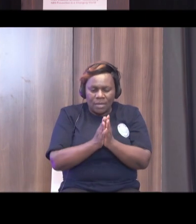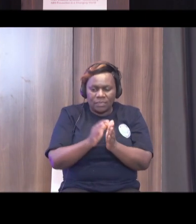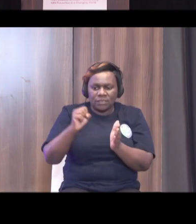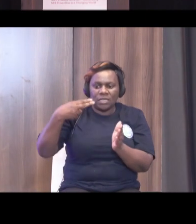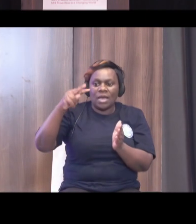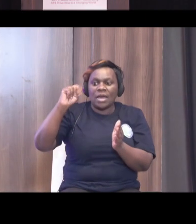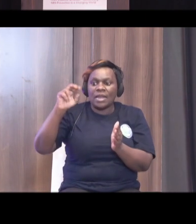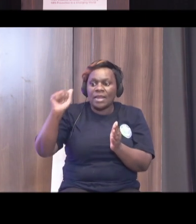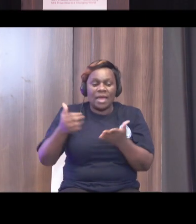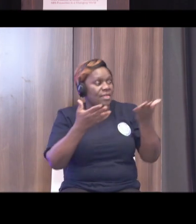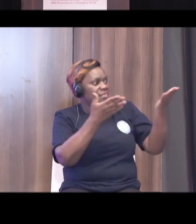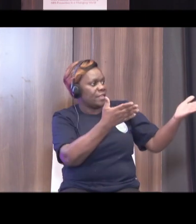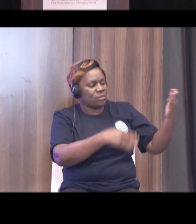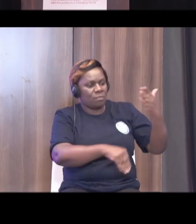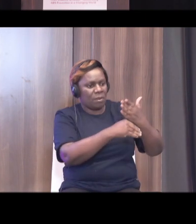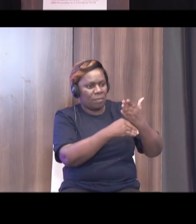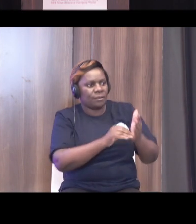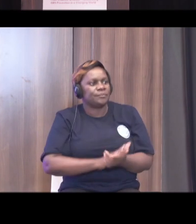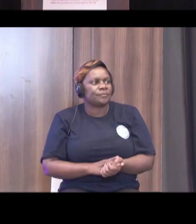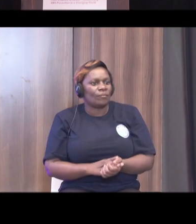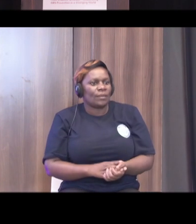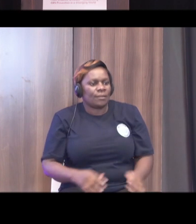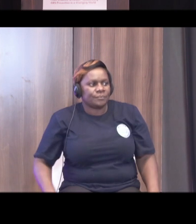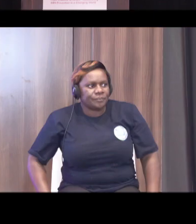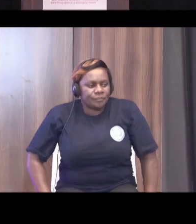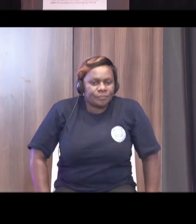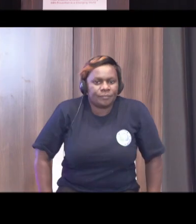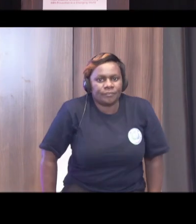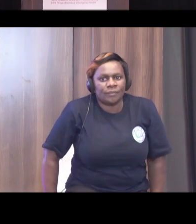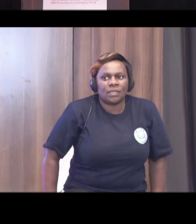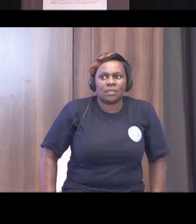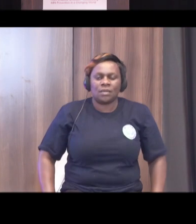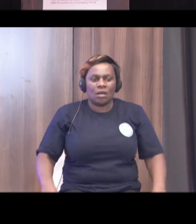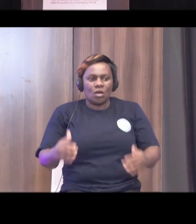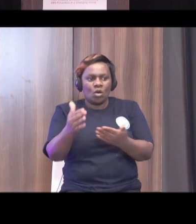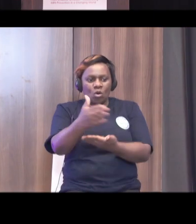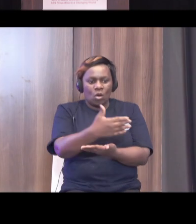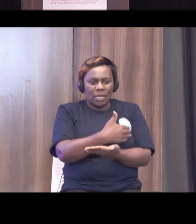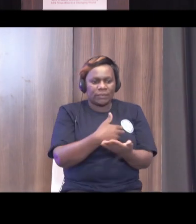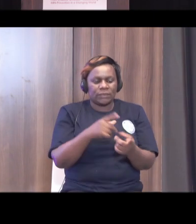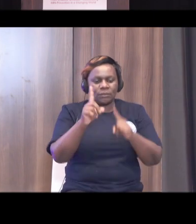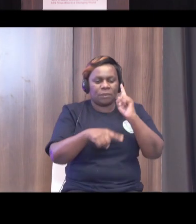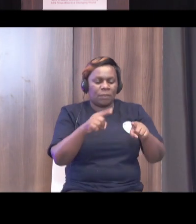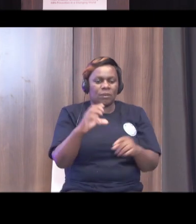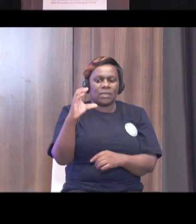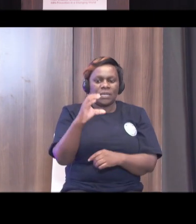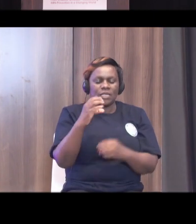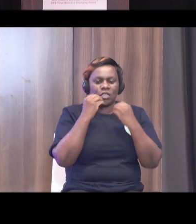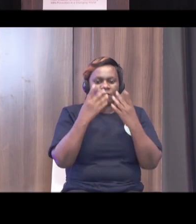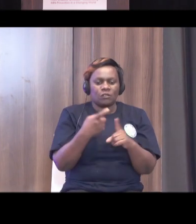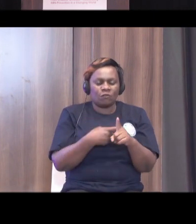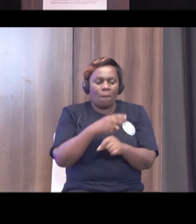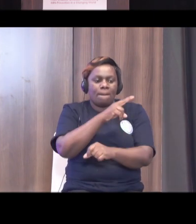also here in the room, for use on the dried blood spot. And then we collected demographic and clinical information from